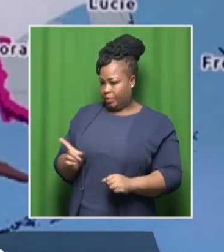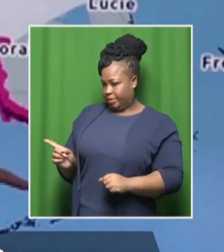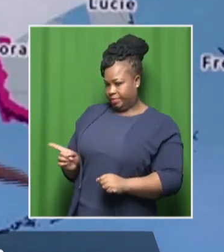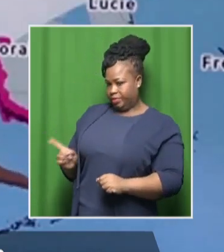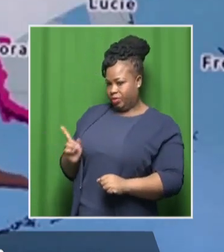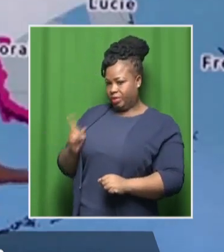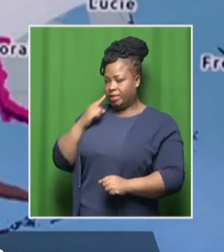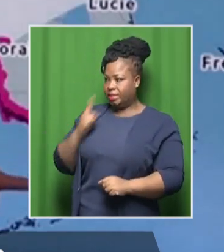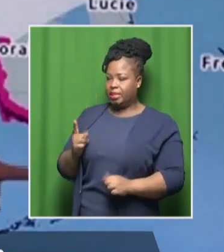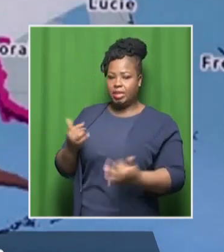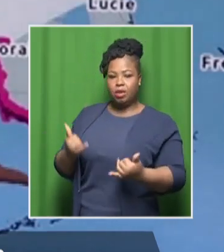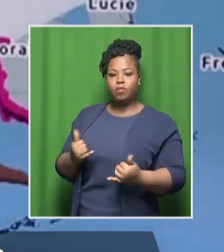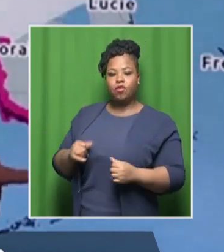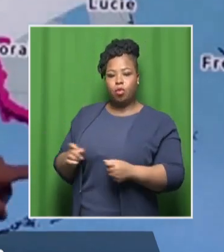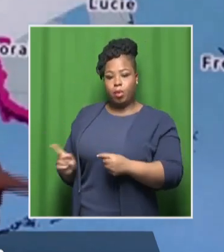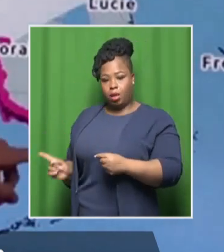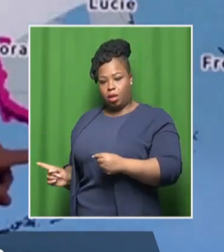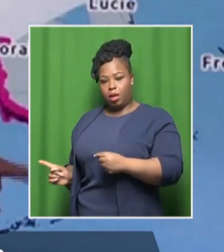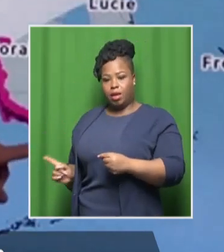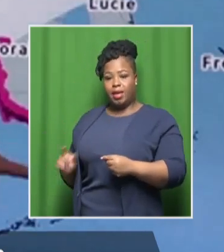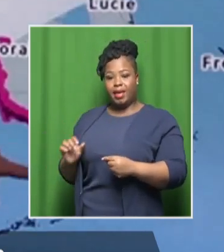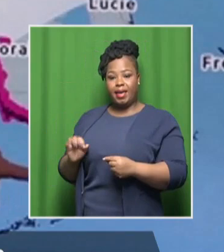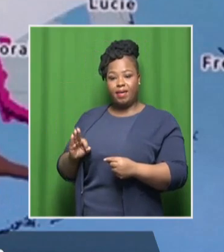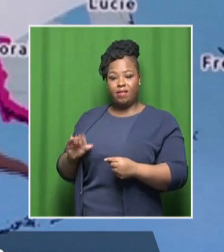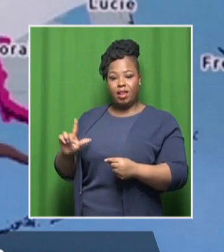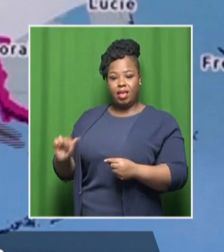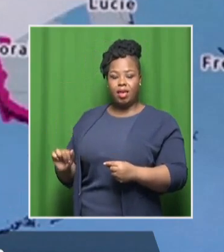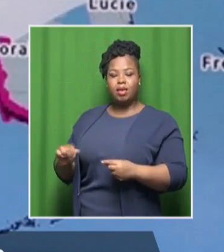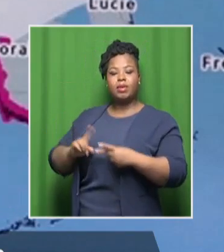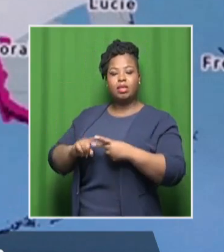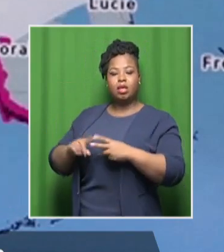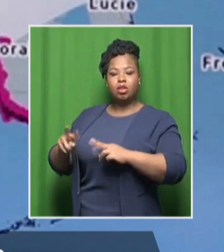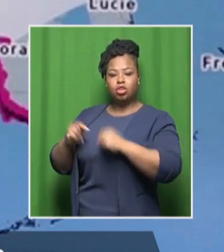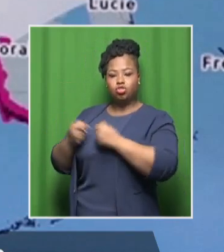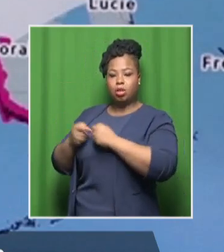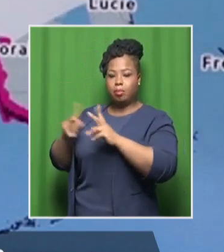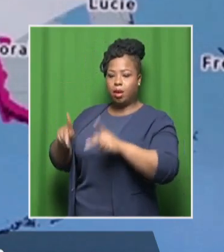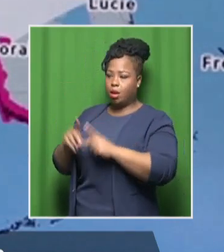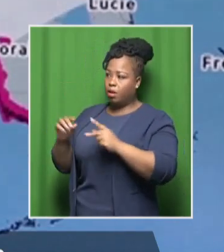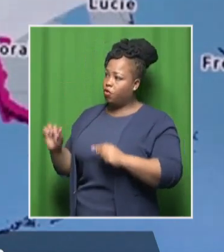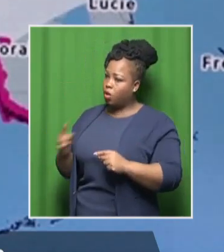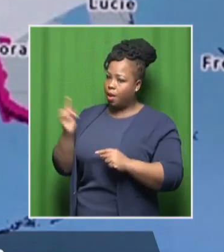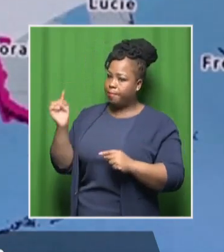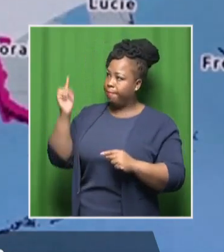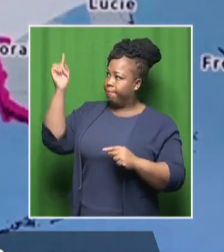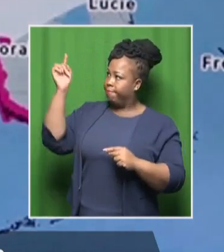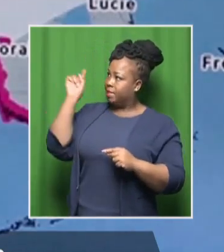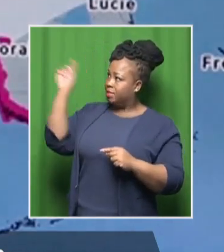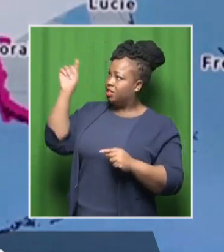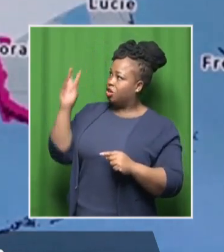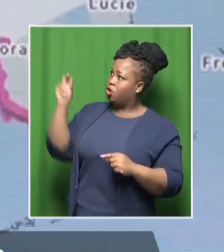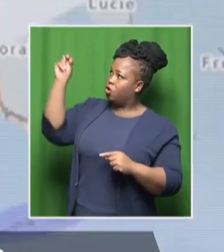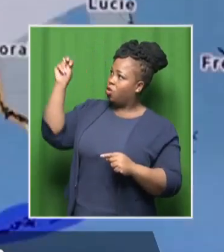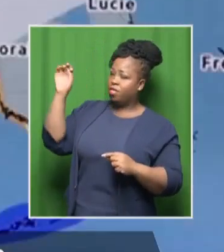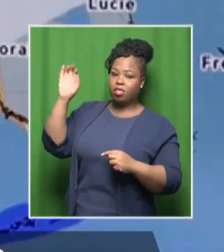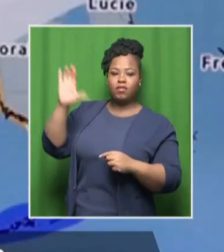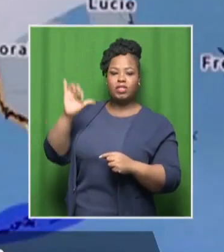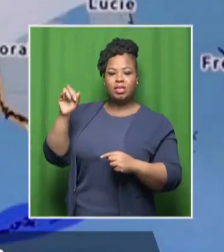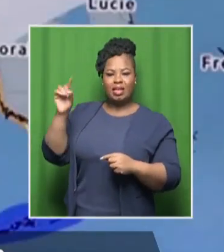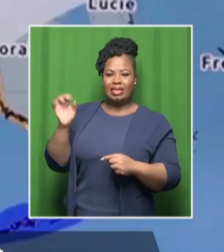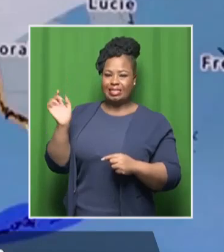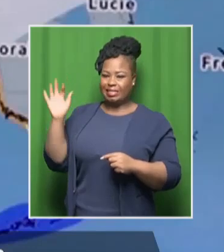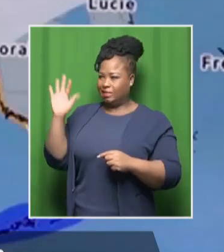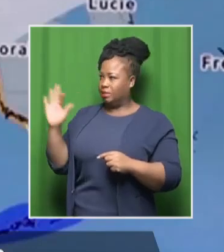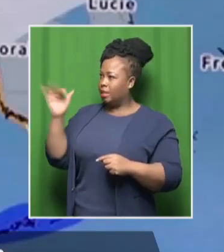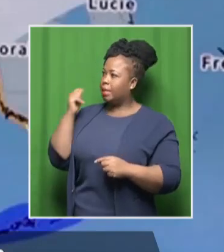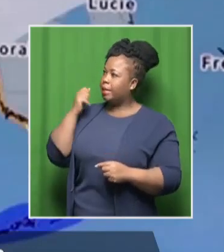from basically Flamingo down here in Everglades National Park all the way up to just north of Cedar Key. Somewhere in this